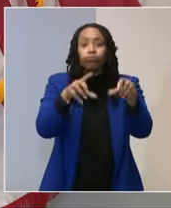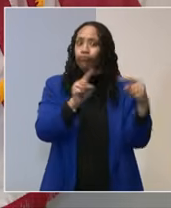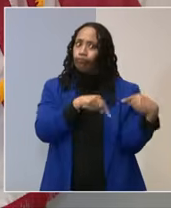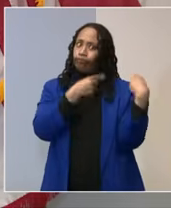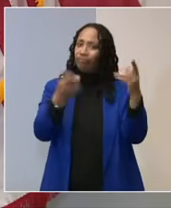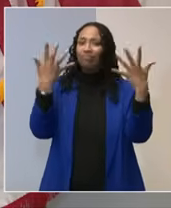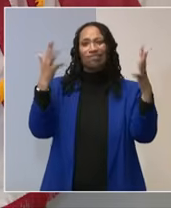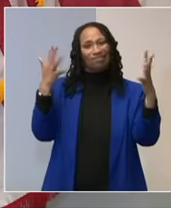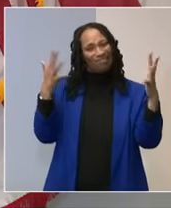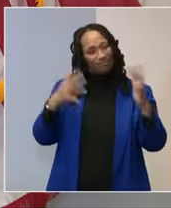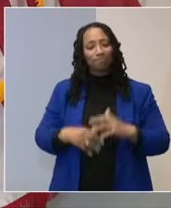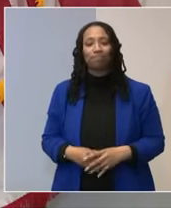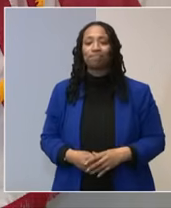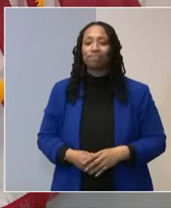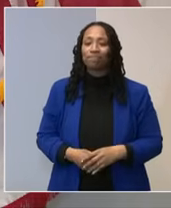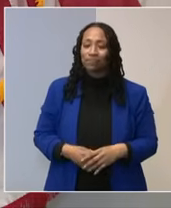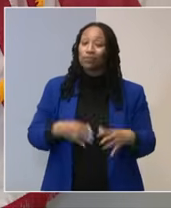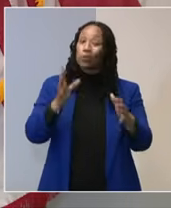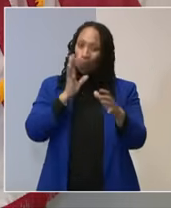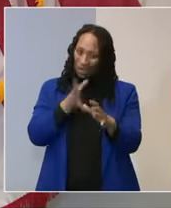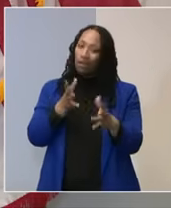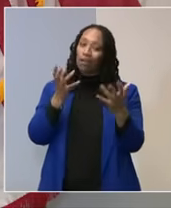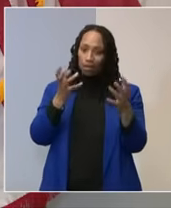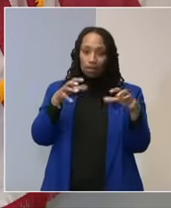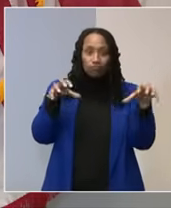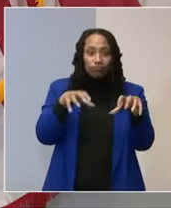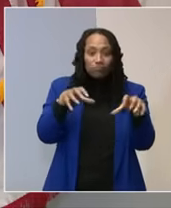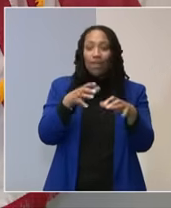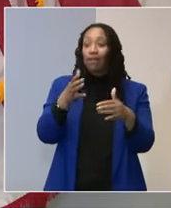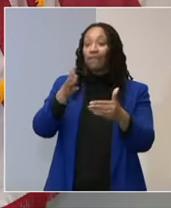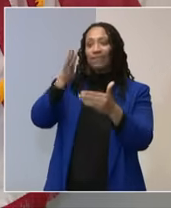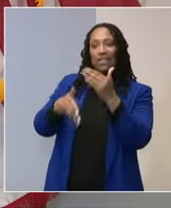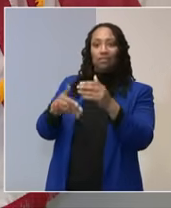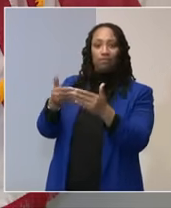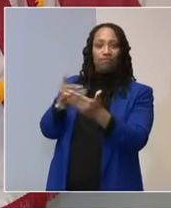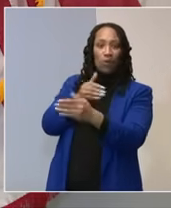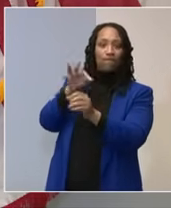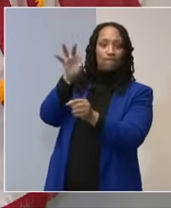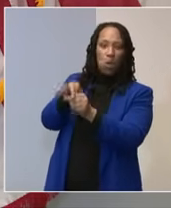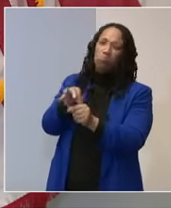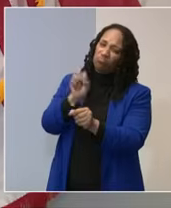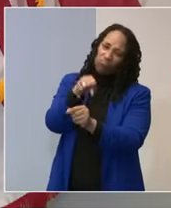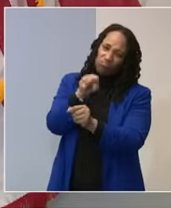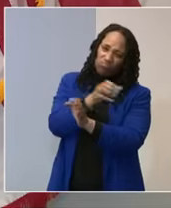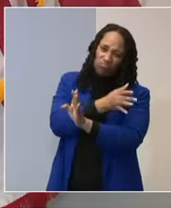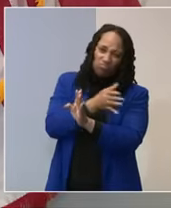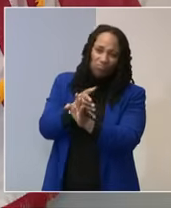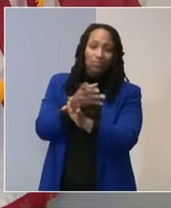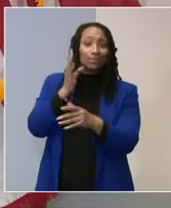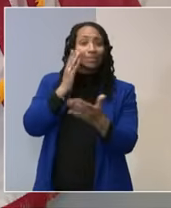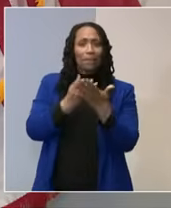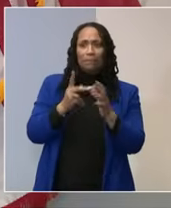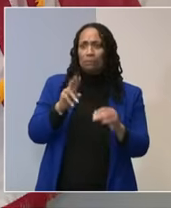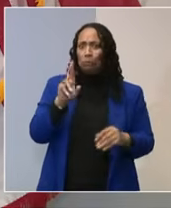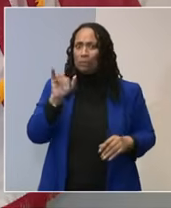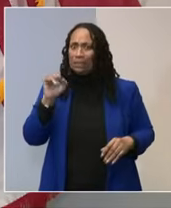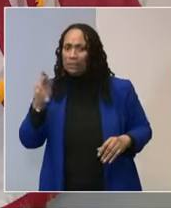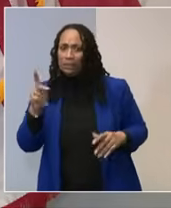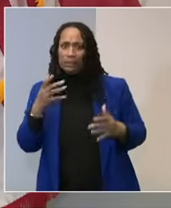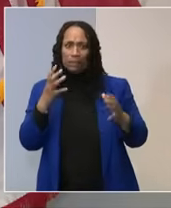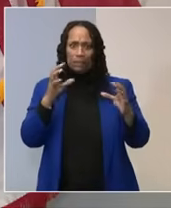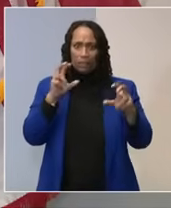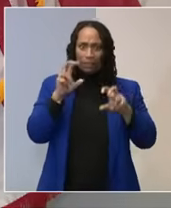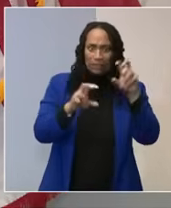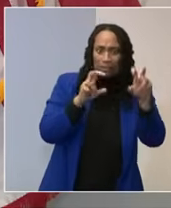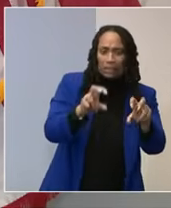there was a final vote, they felt strongly that they had to risk, put some of their investment at risk to